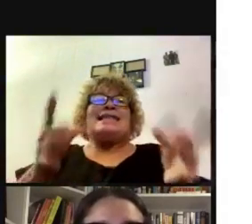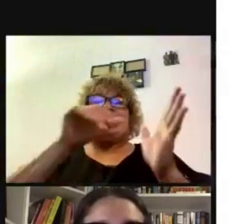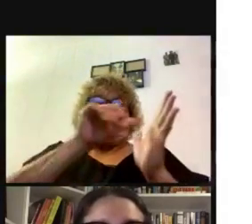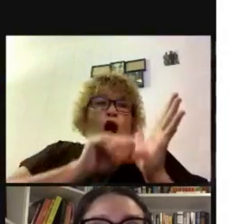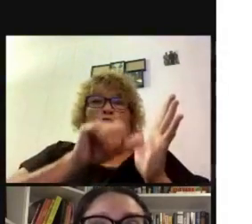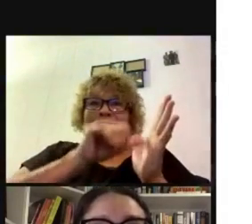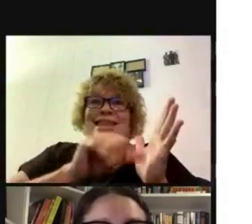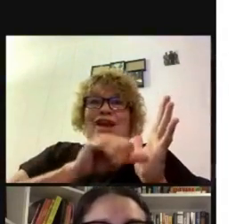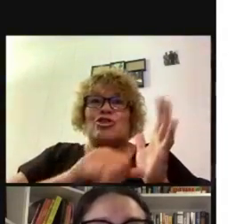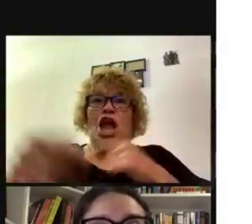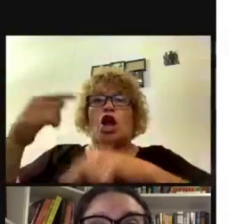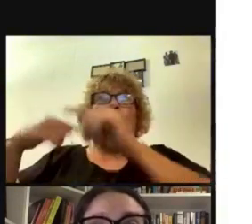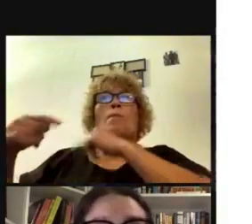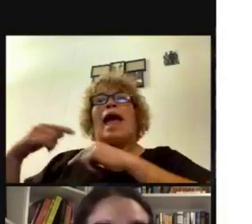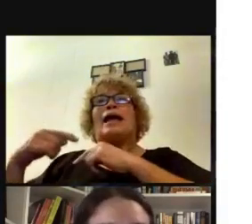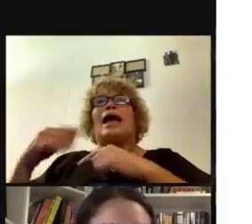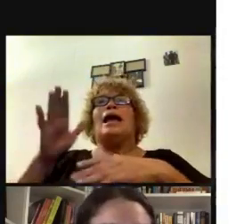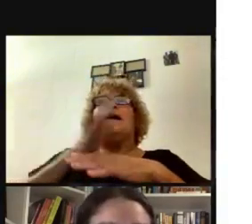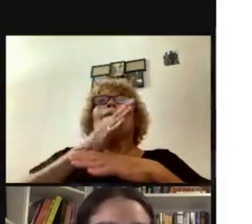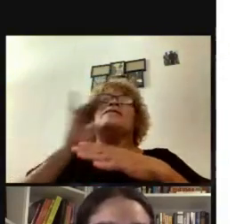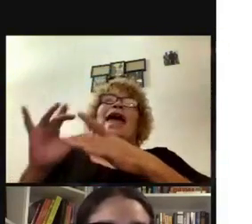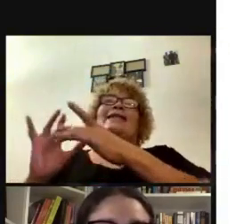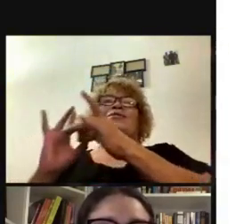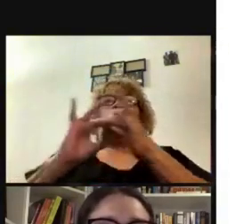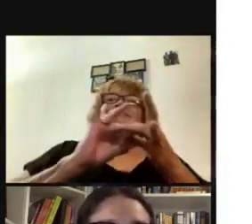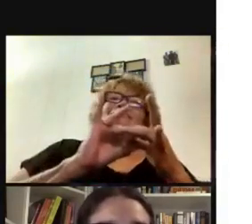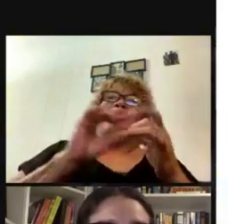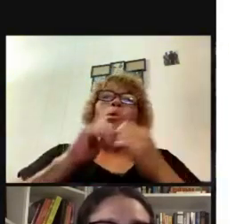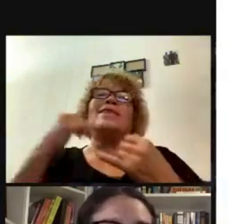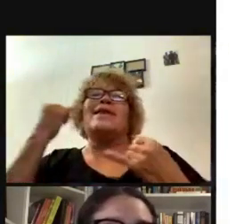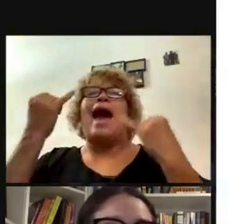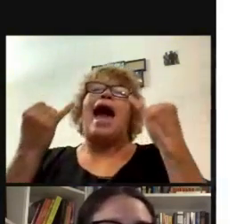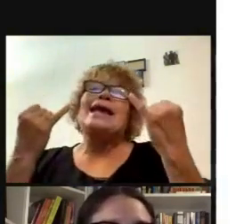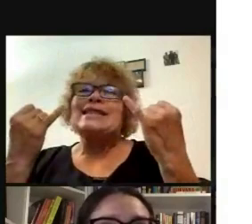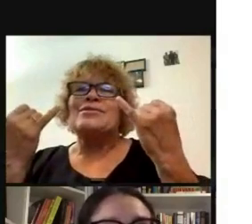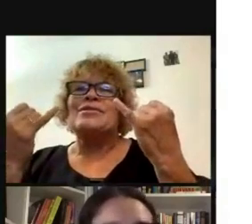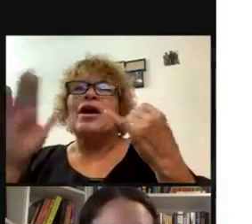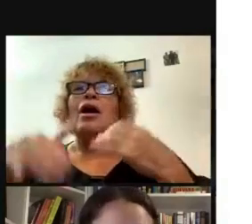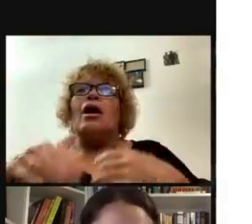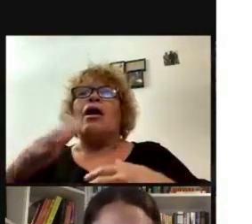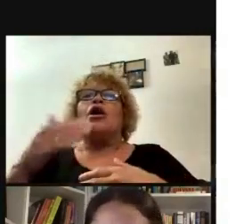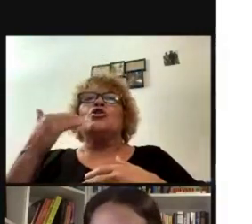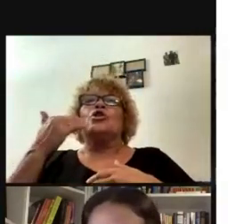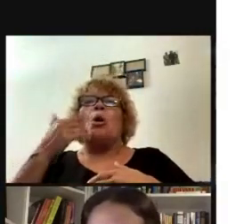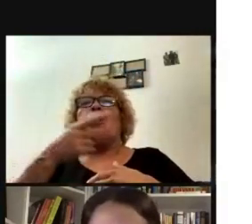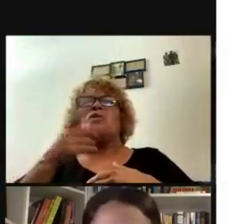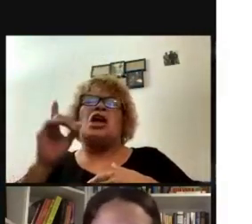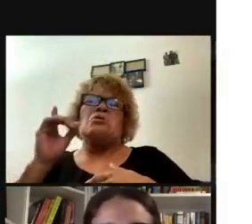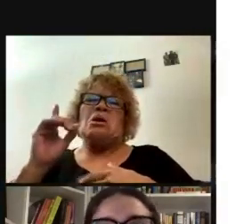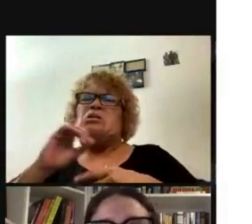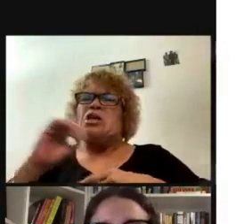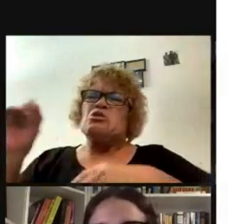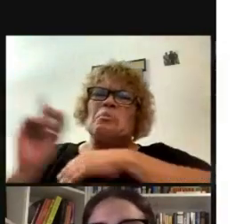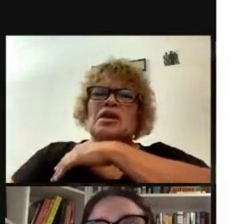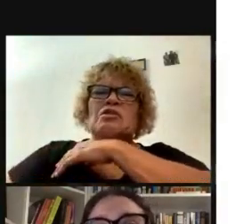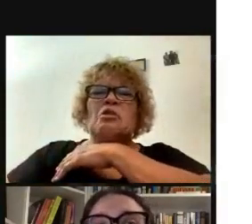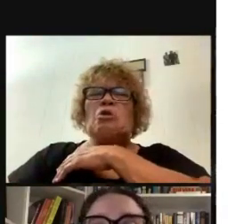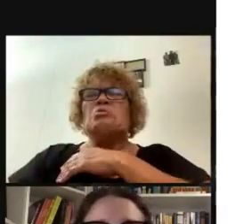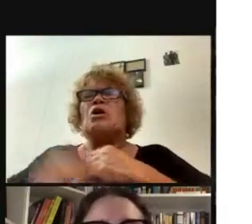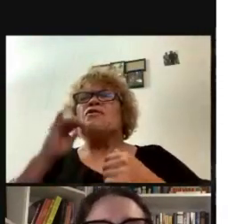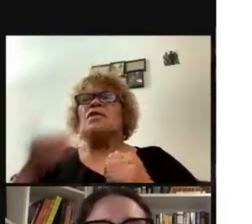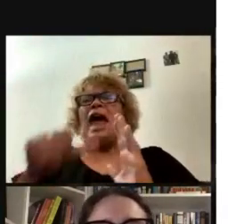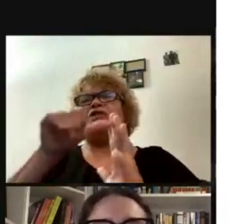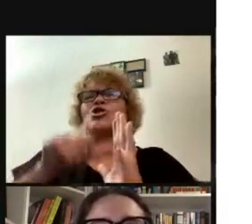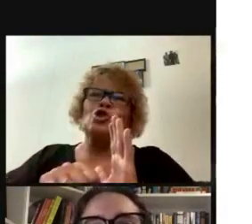between rationales that align with ideas about, you know, that people should be punished with this surgery, and also that it's a form